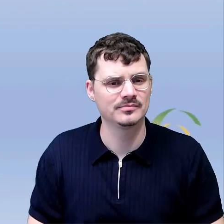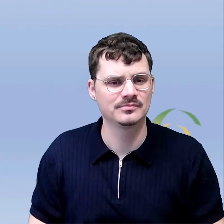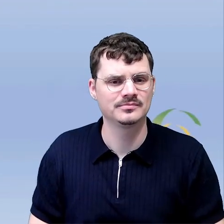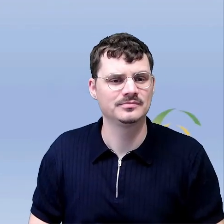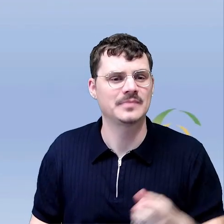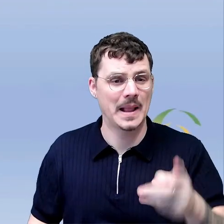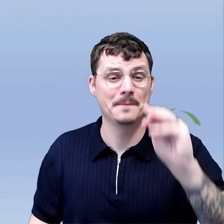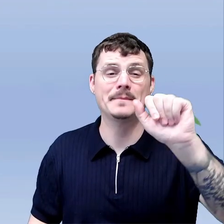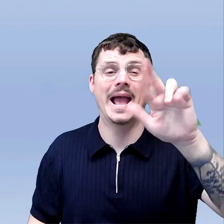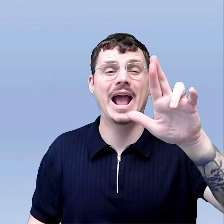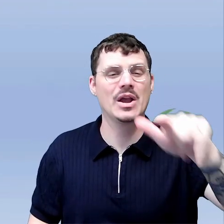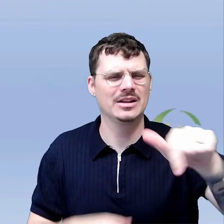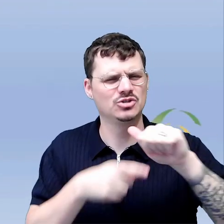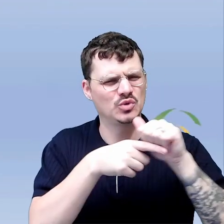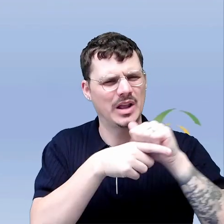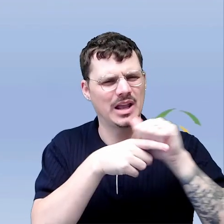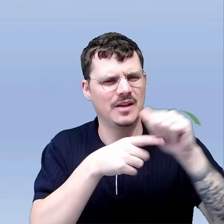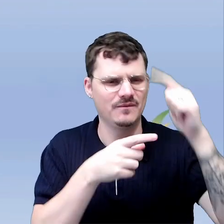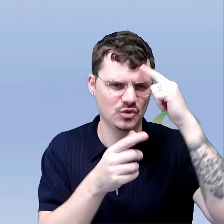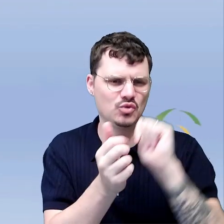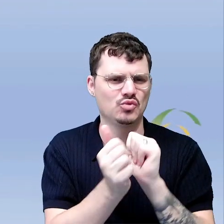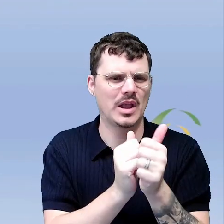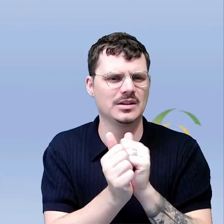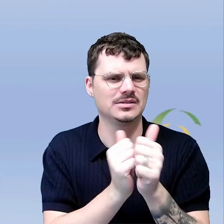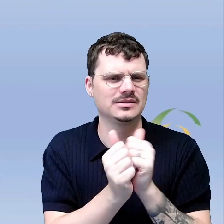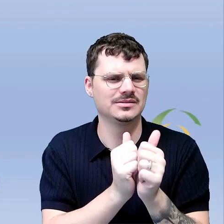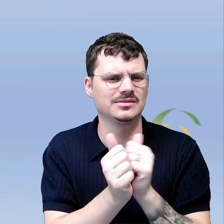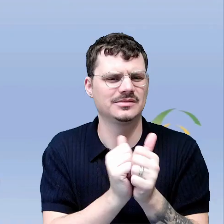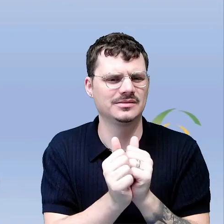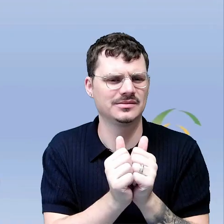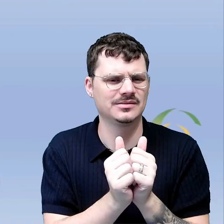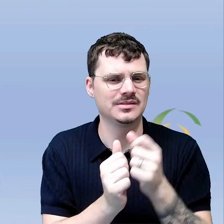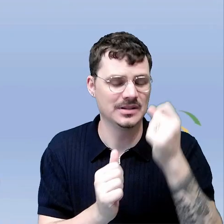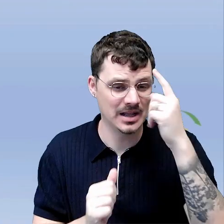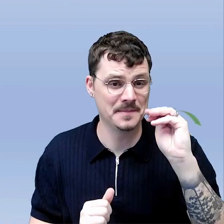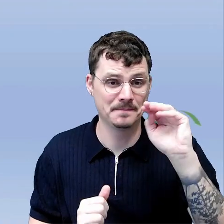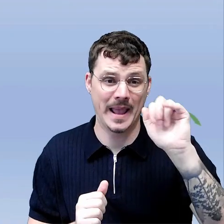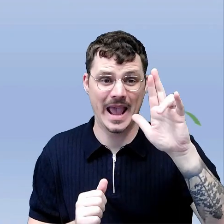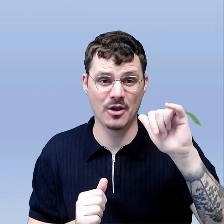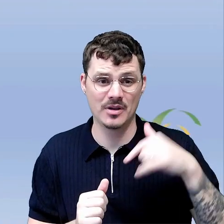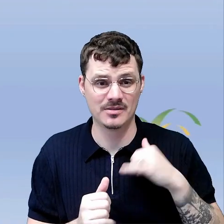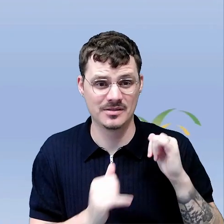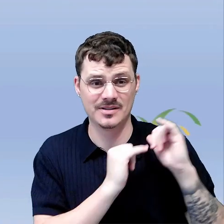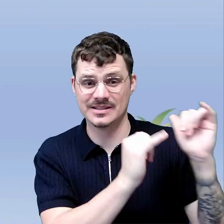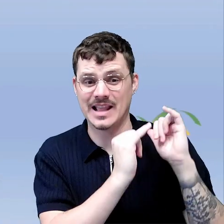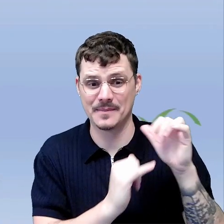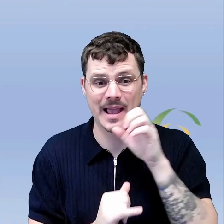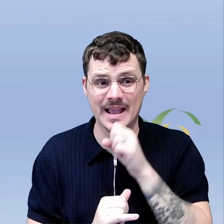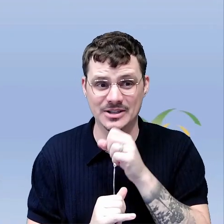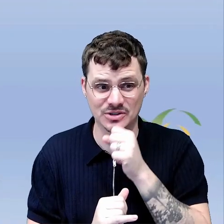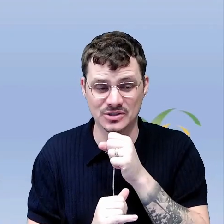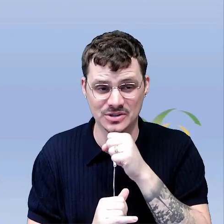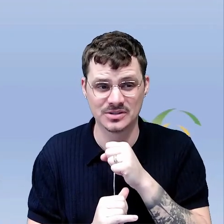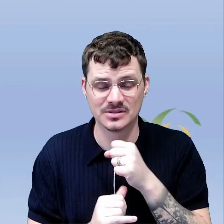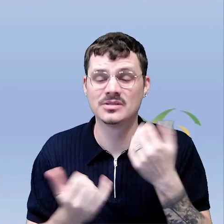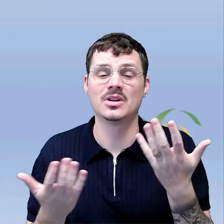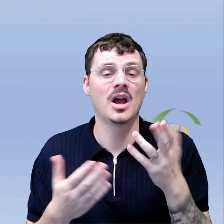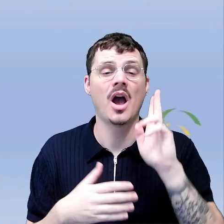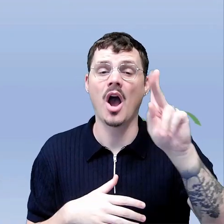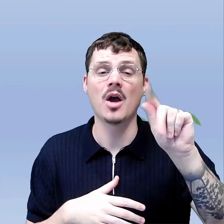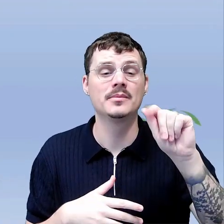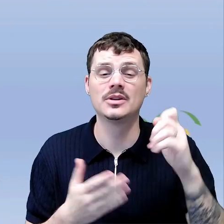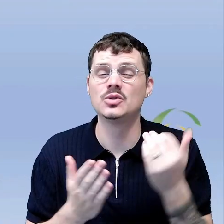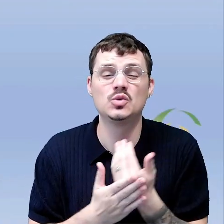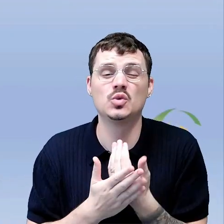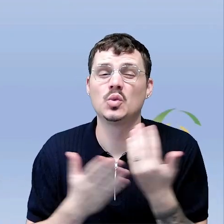And this is Mary training for a race. Now, as I mentioned, Mary and I are the same age. And the most recent